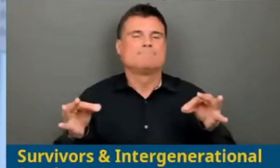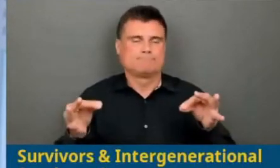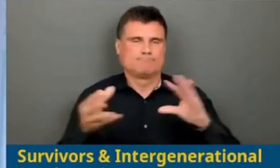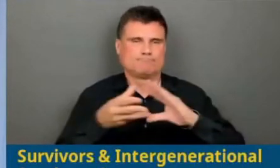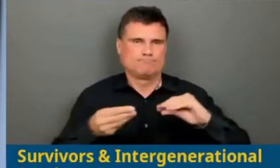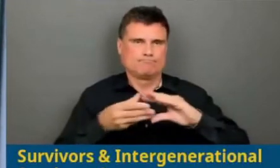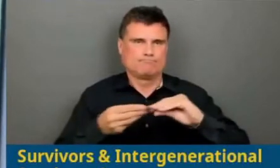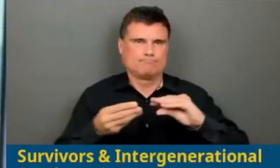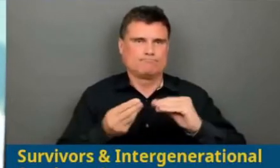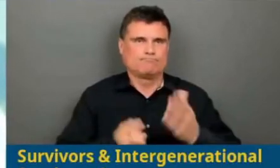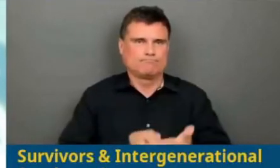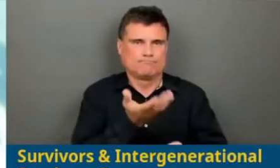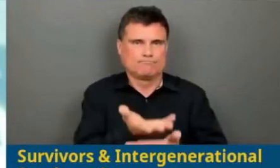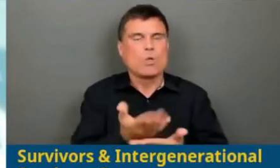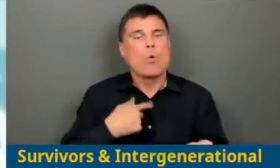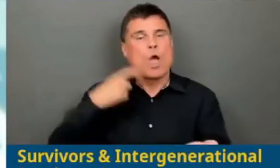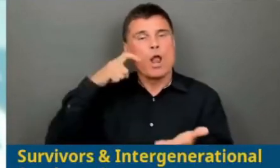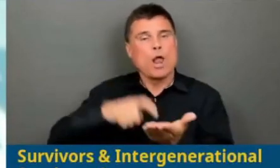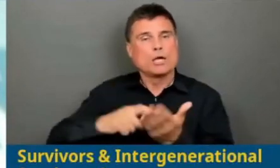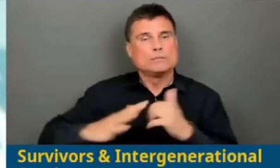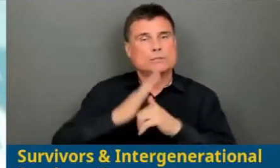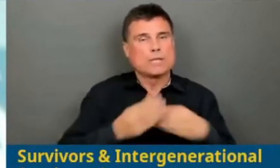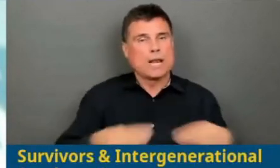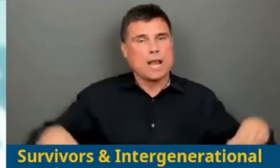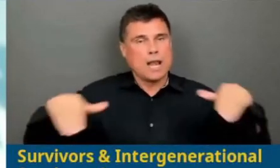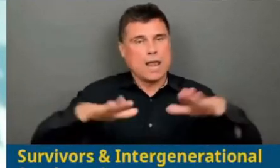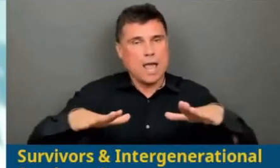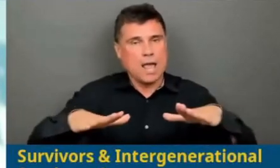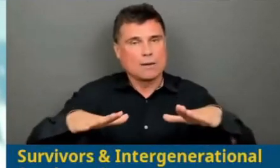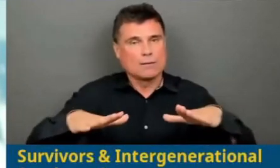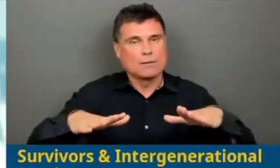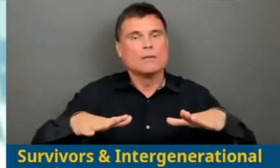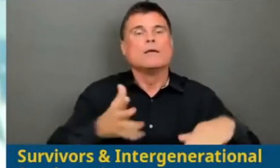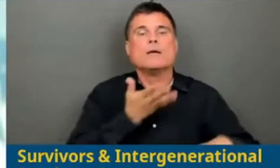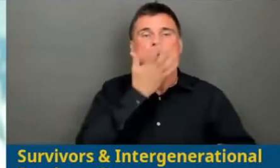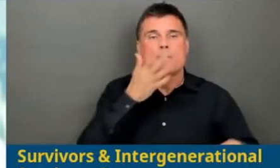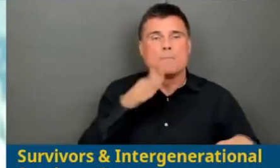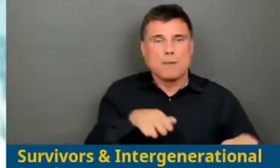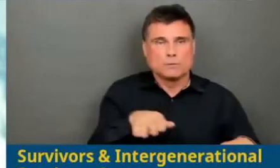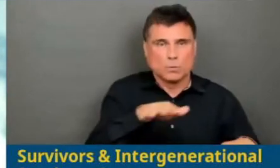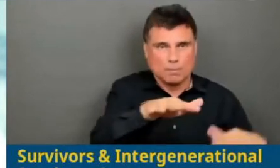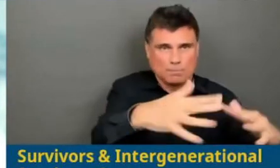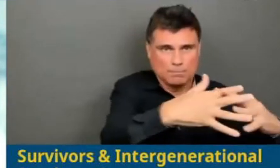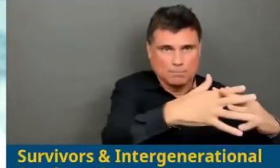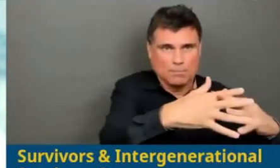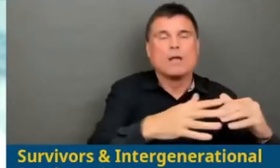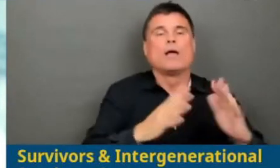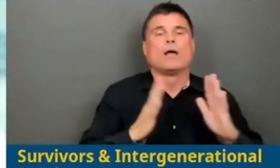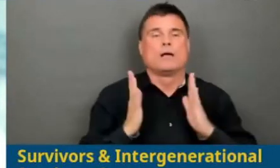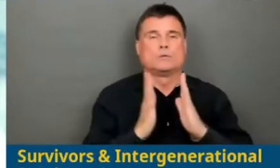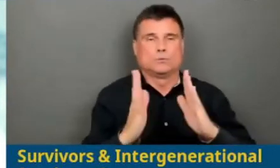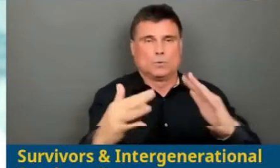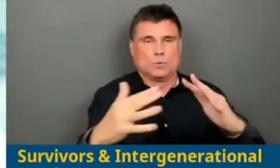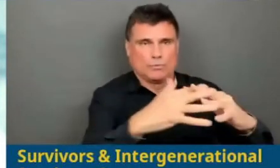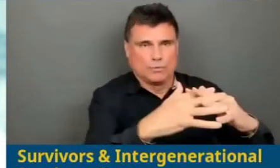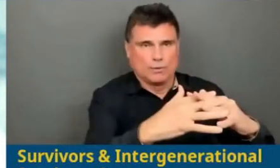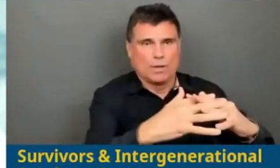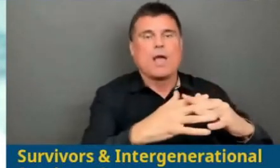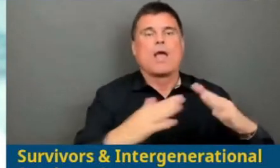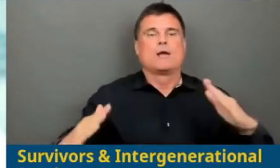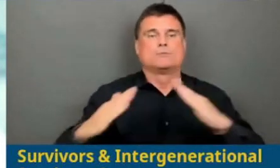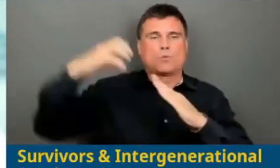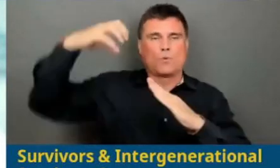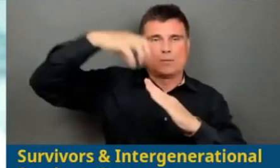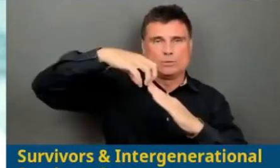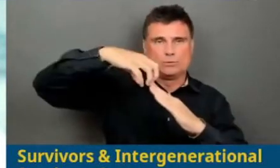I want to acknowledge we are here in the territory of the Musqueam, Squamish, Tsleil-Waututh First Nations people. Before we proceed,